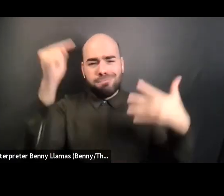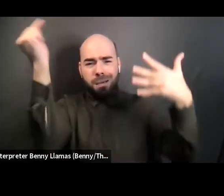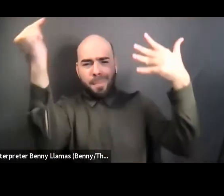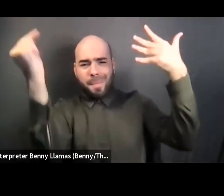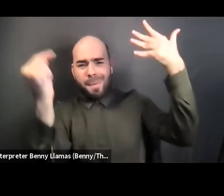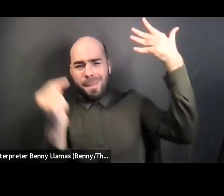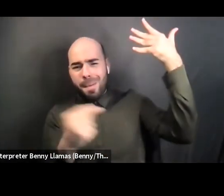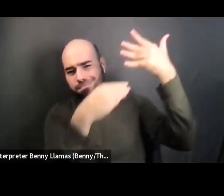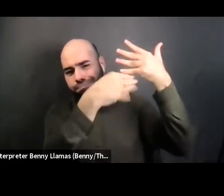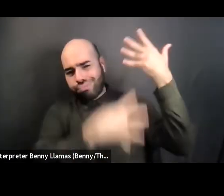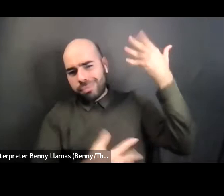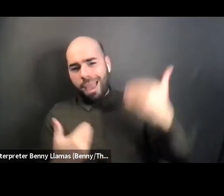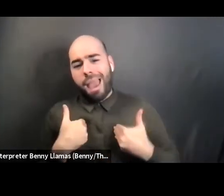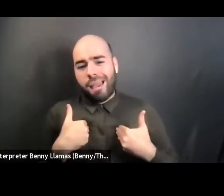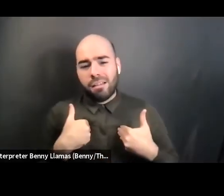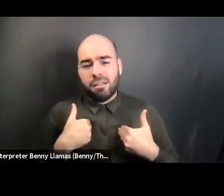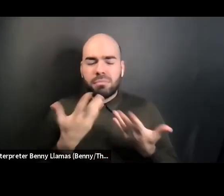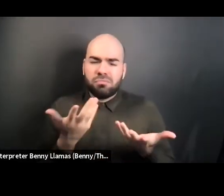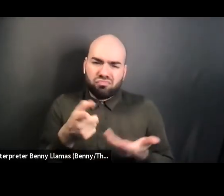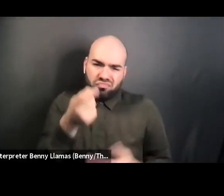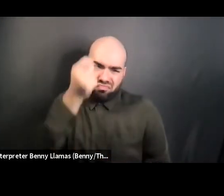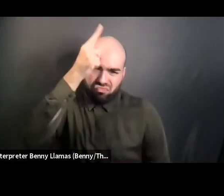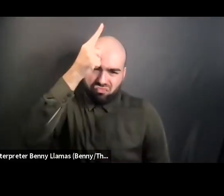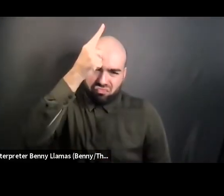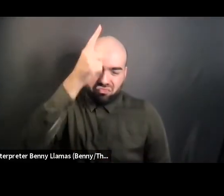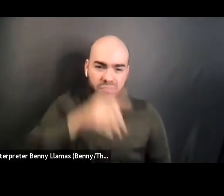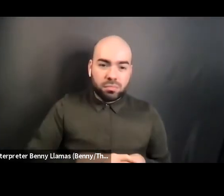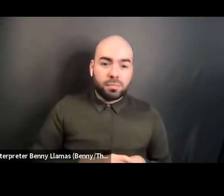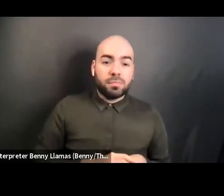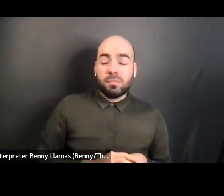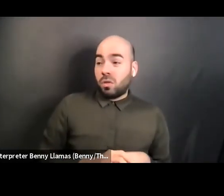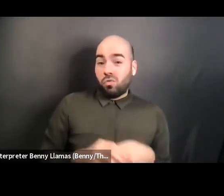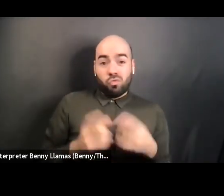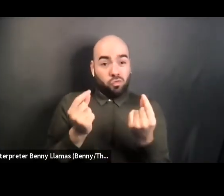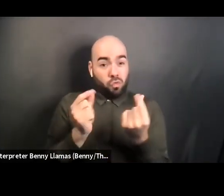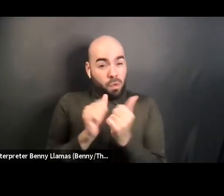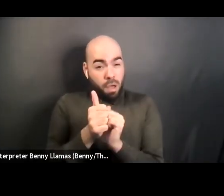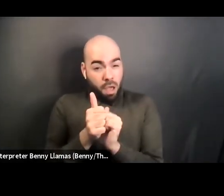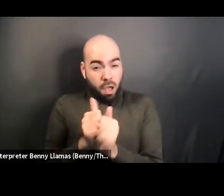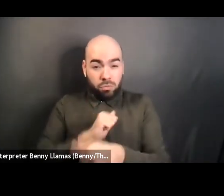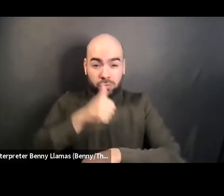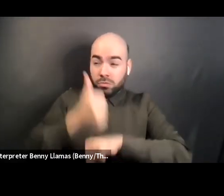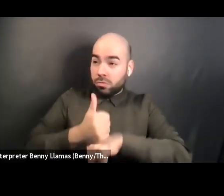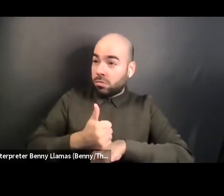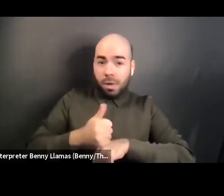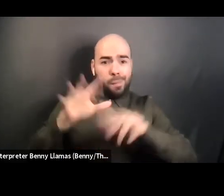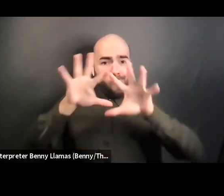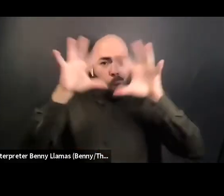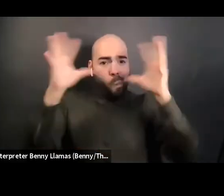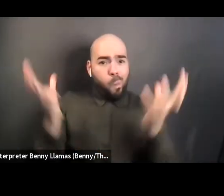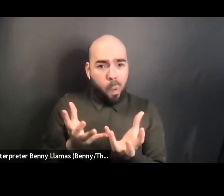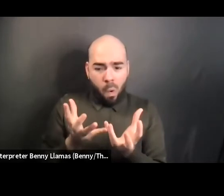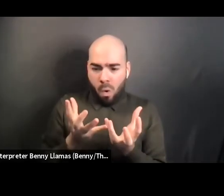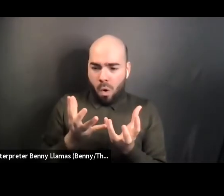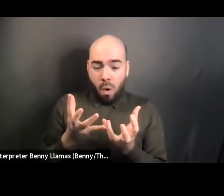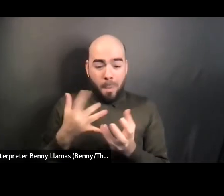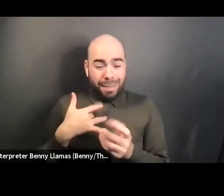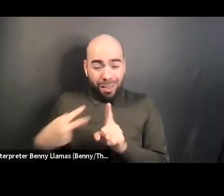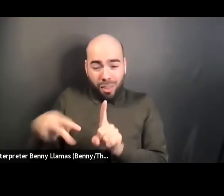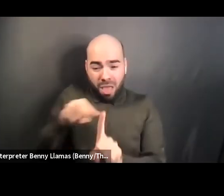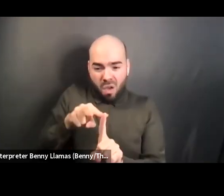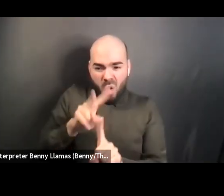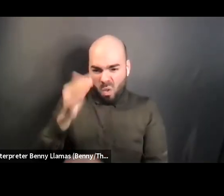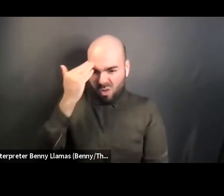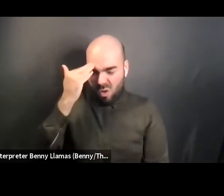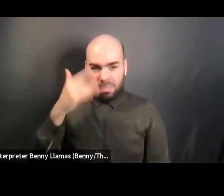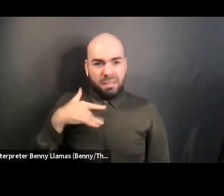So how do you program for a worldview that's only known existentialism? And how can you